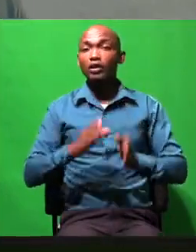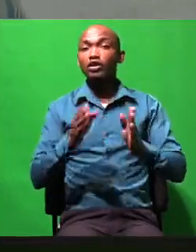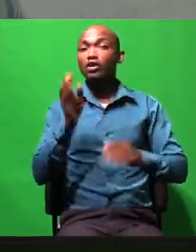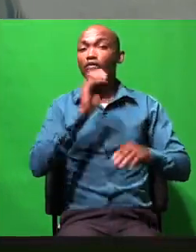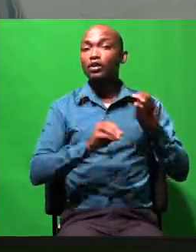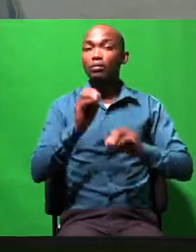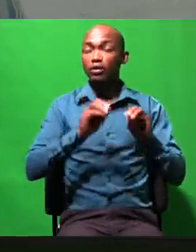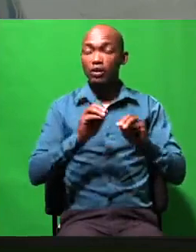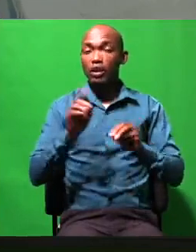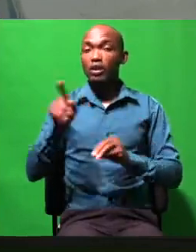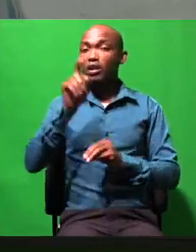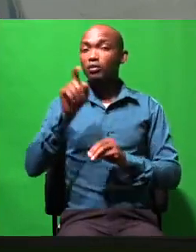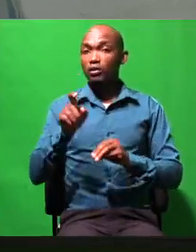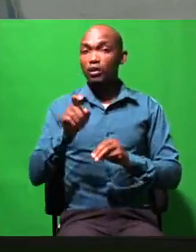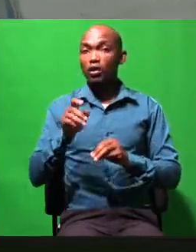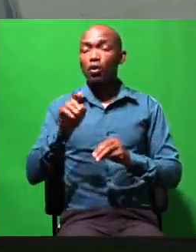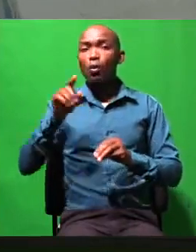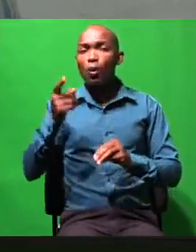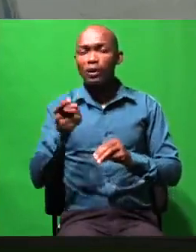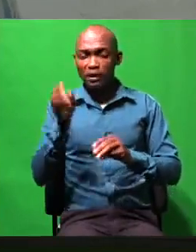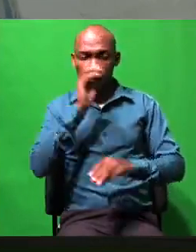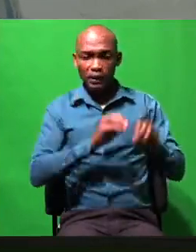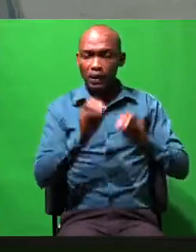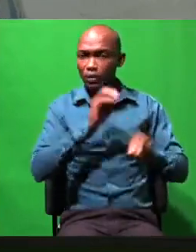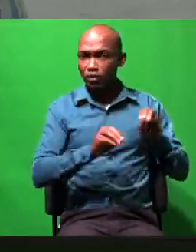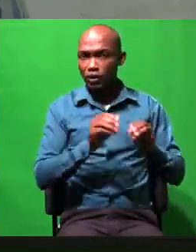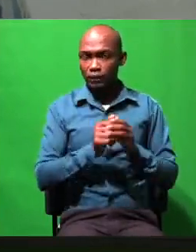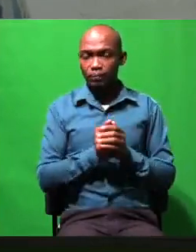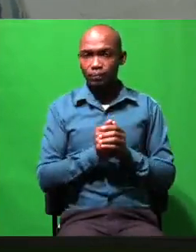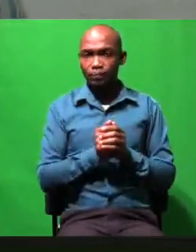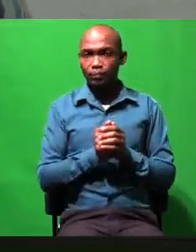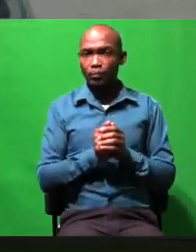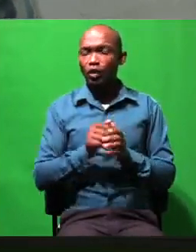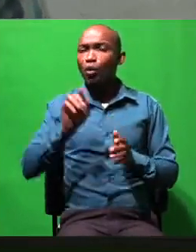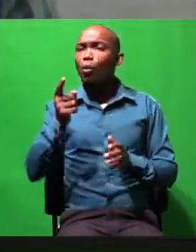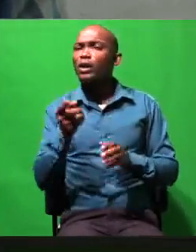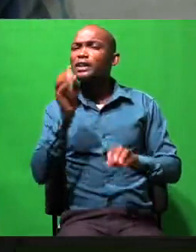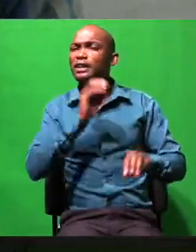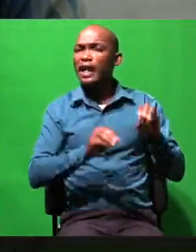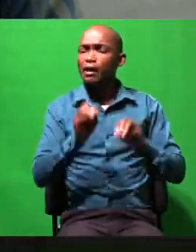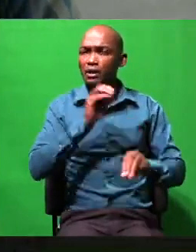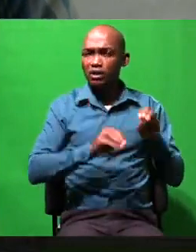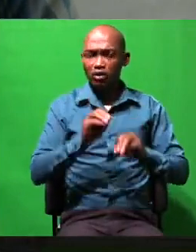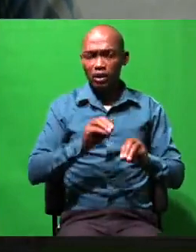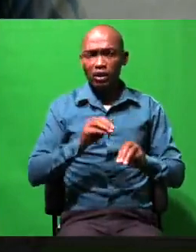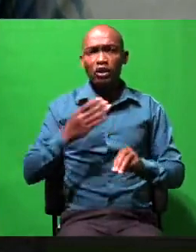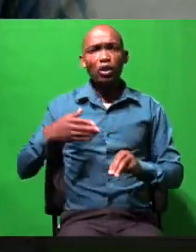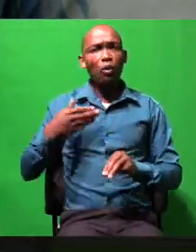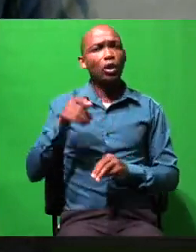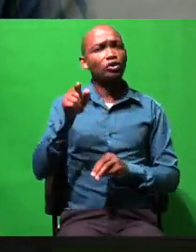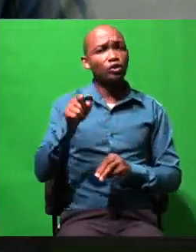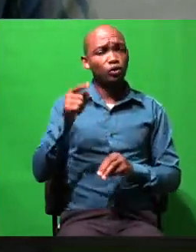The question is, what is chemistry? So you are required to define the